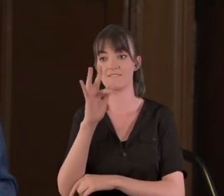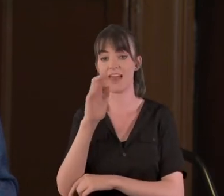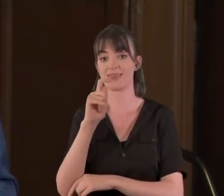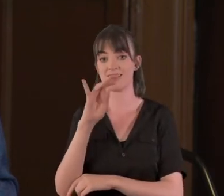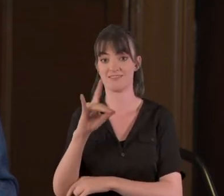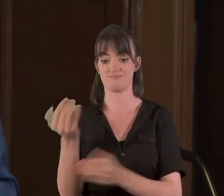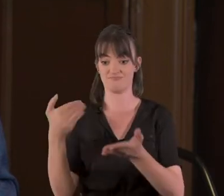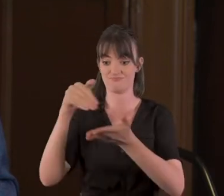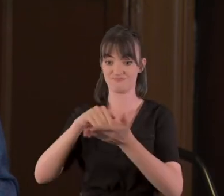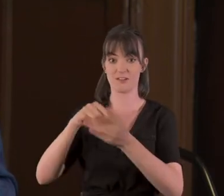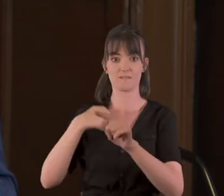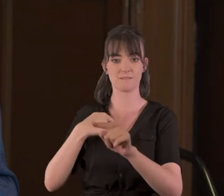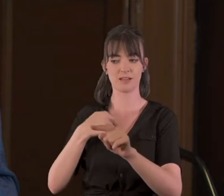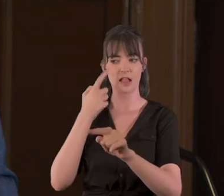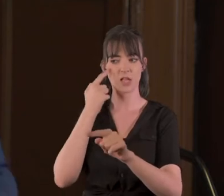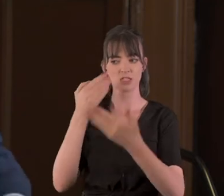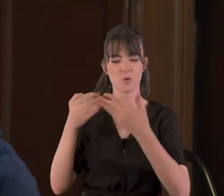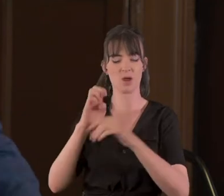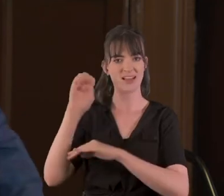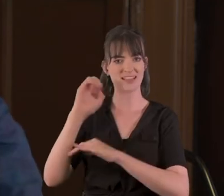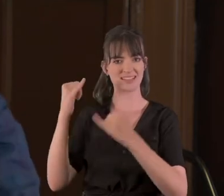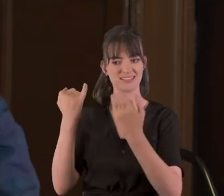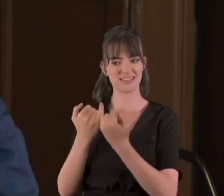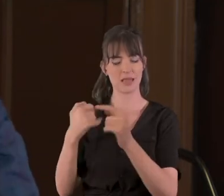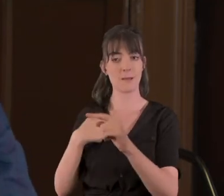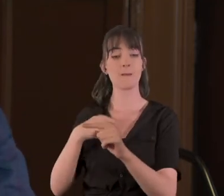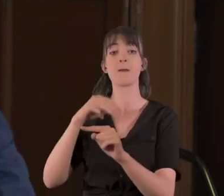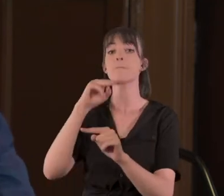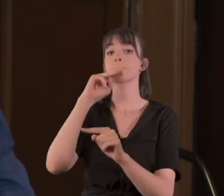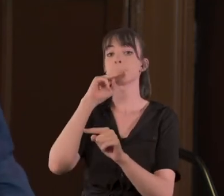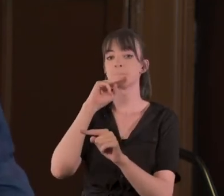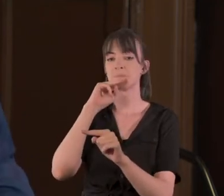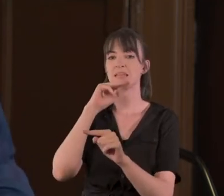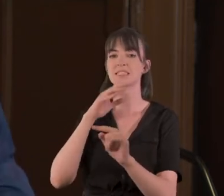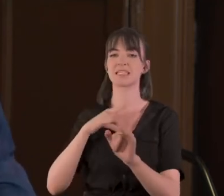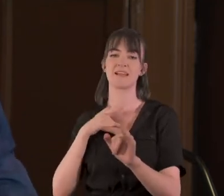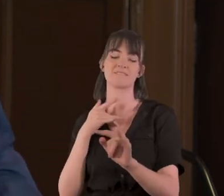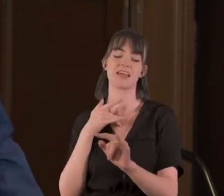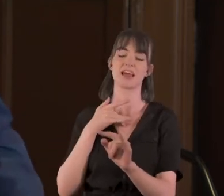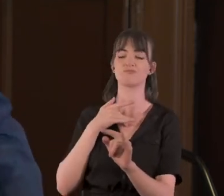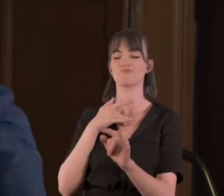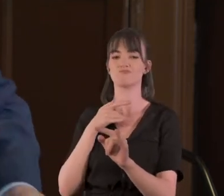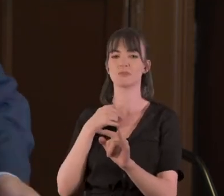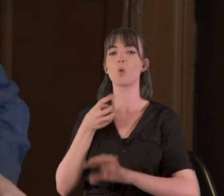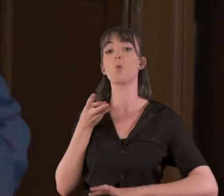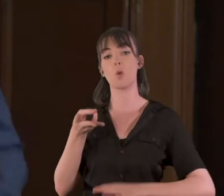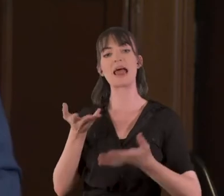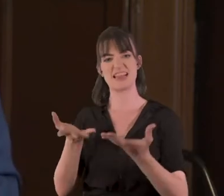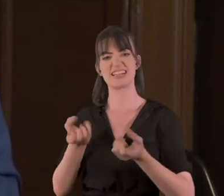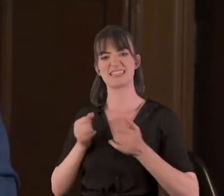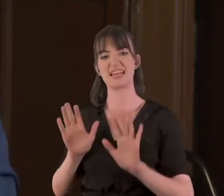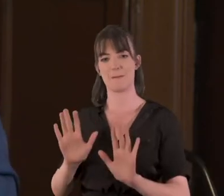they knew what the British condition was, then that implied that they were going to accept.